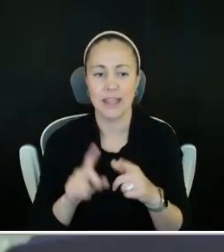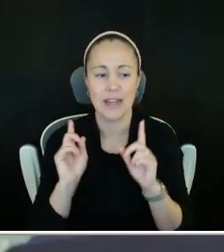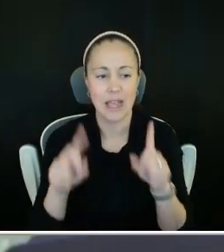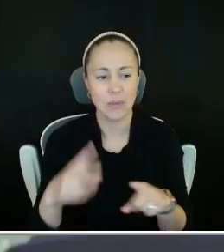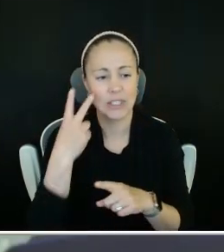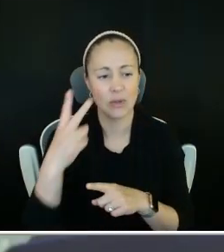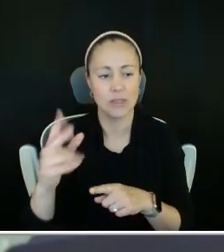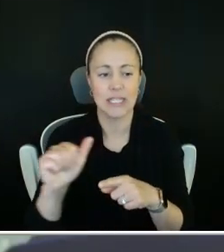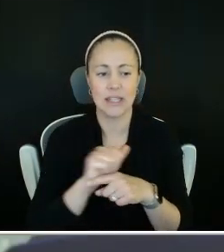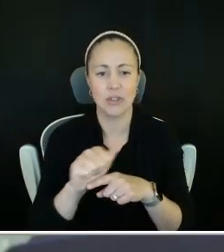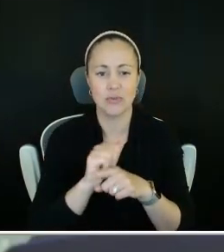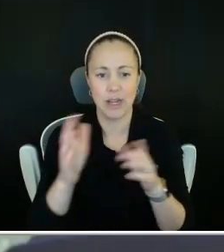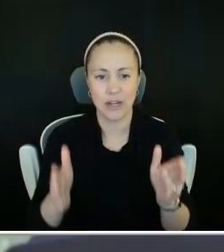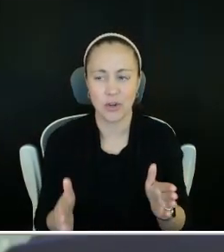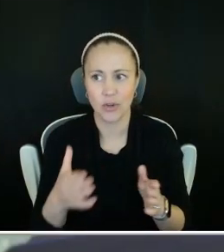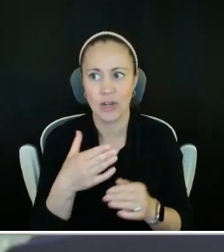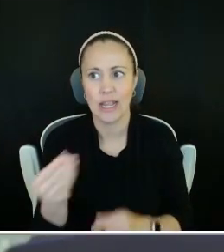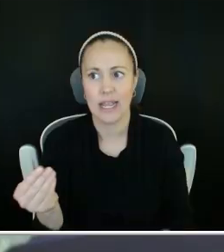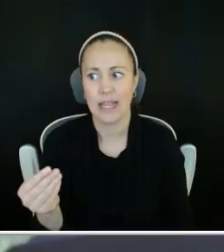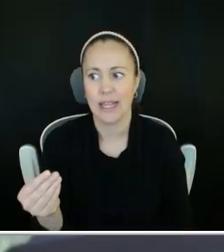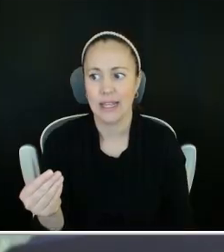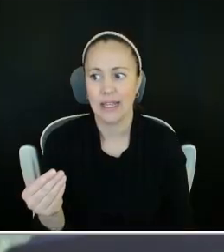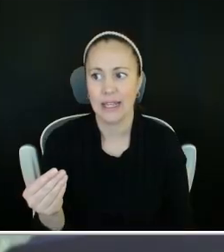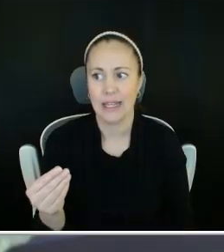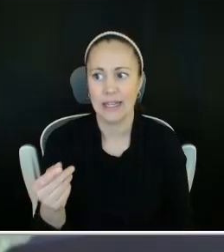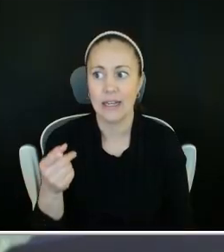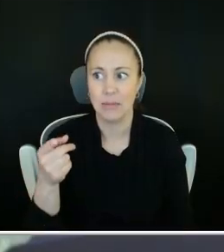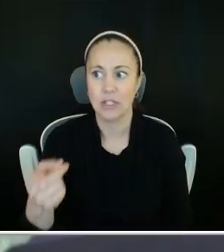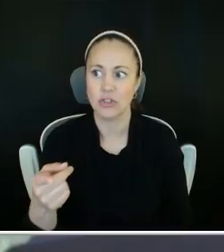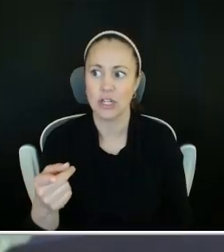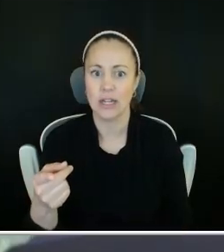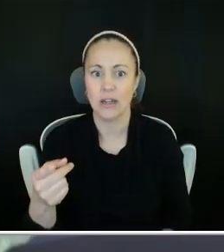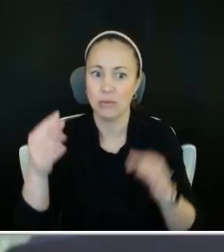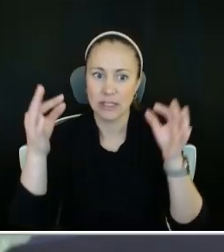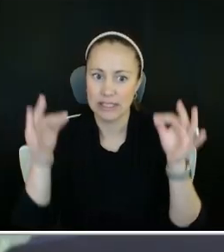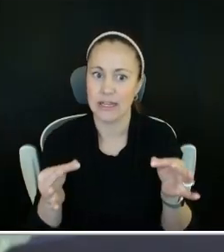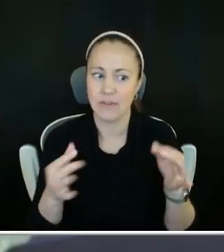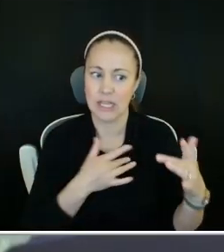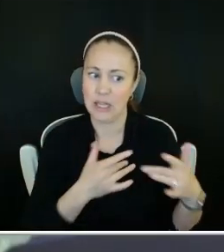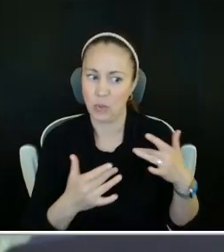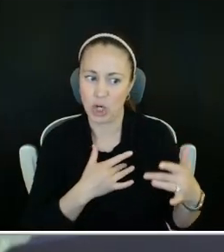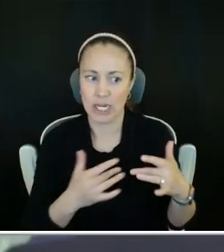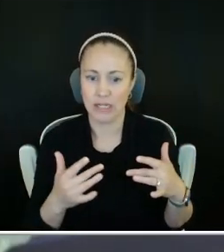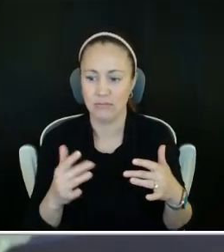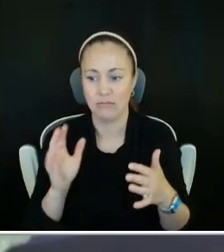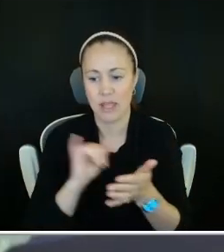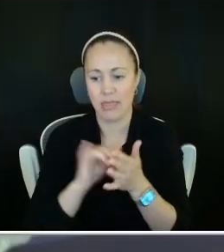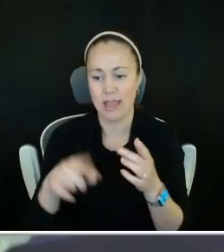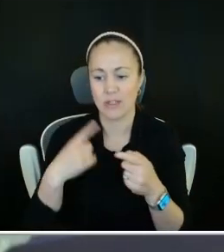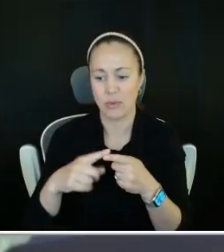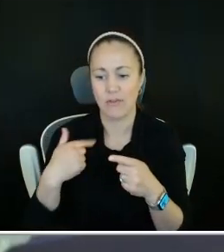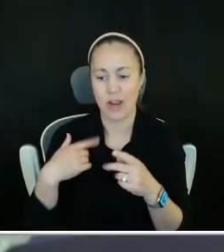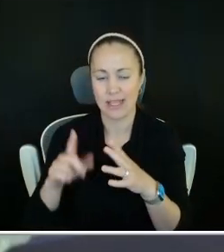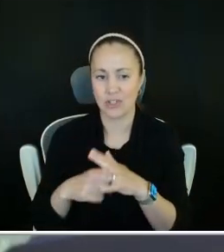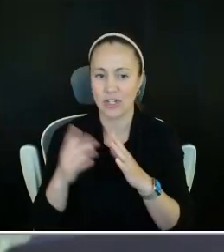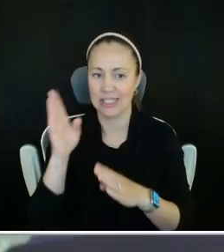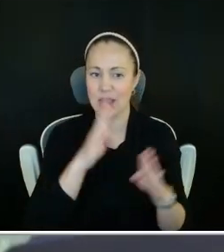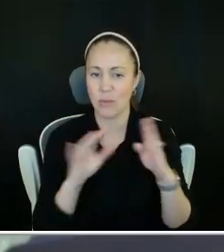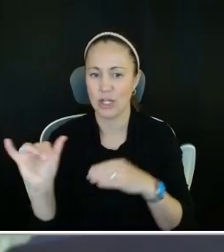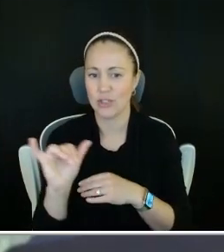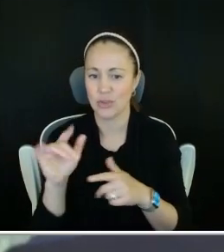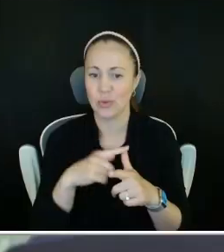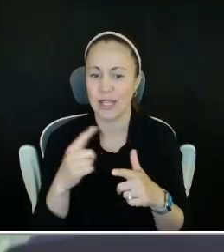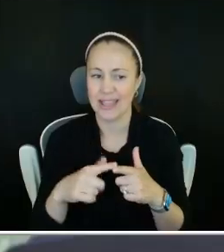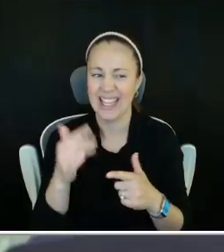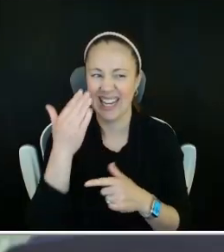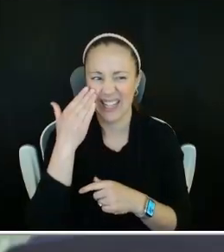she was definitely worried, and that's when I started to get worried. And then I knew it was